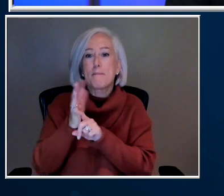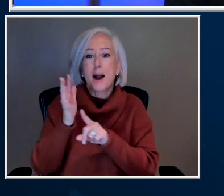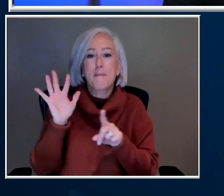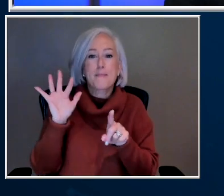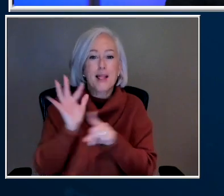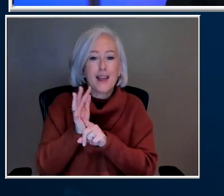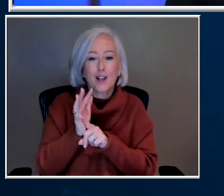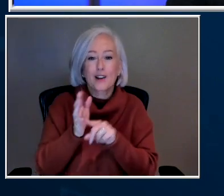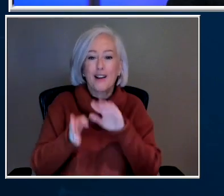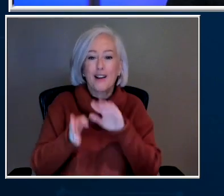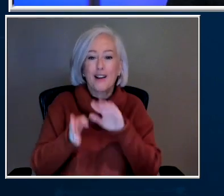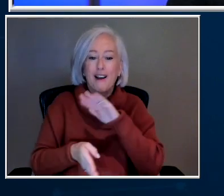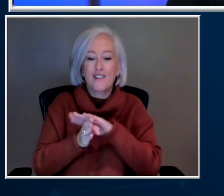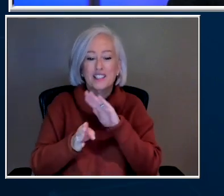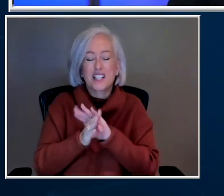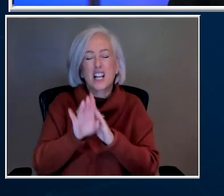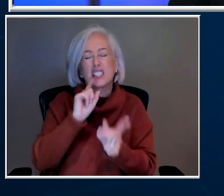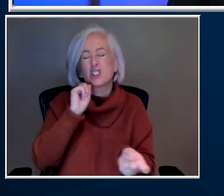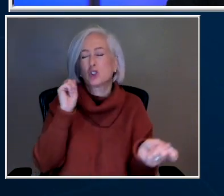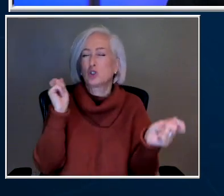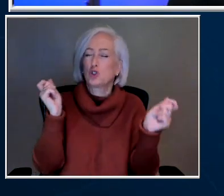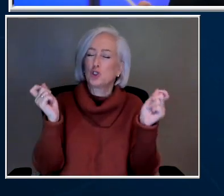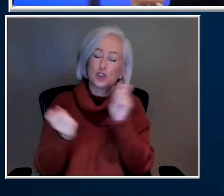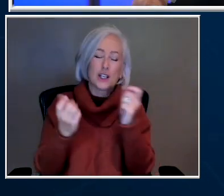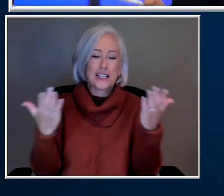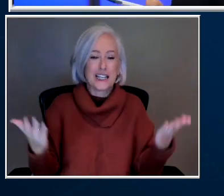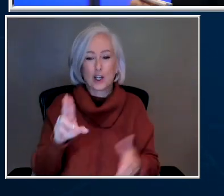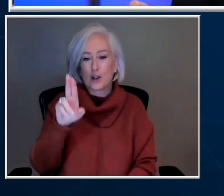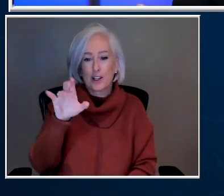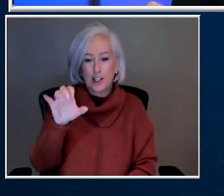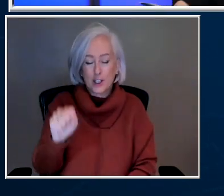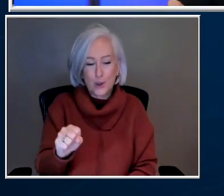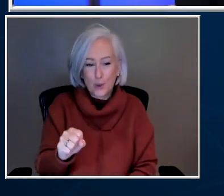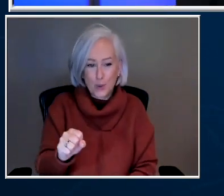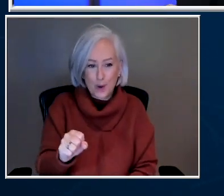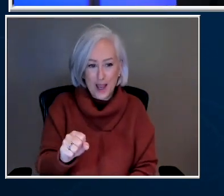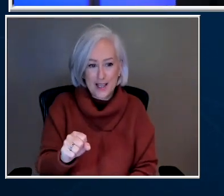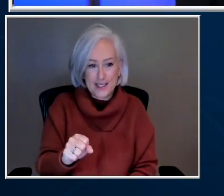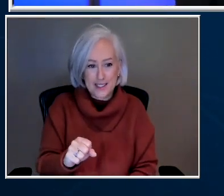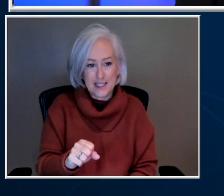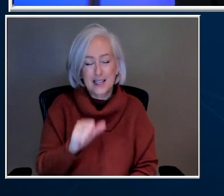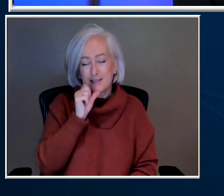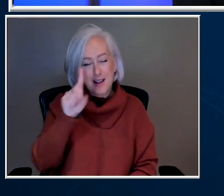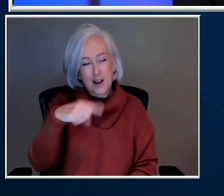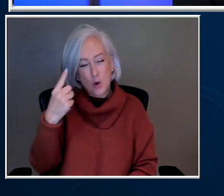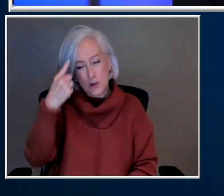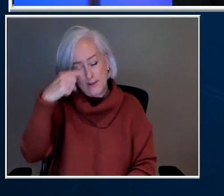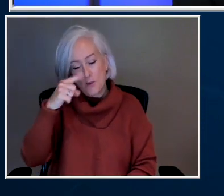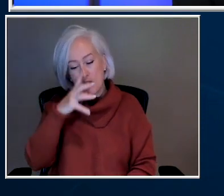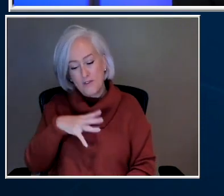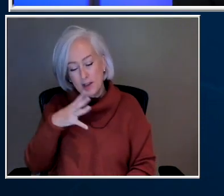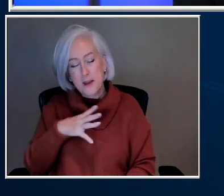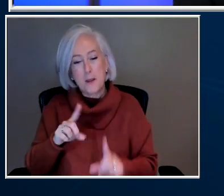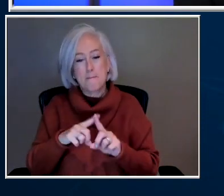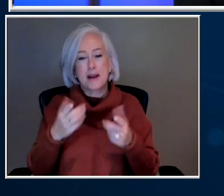role is the current playing in that change? And not just for female sports, but just in general.